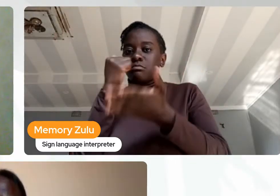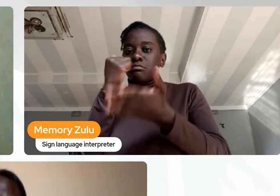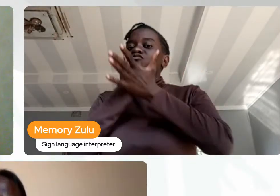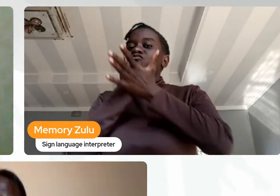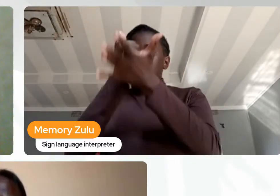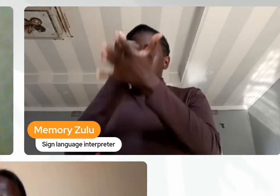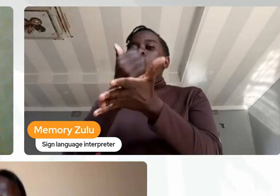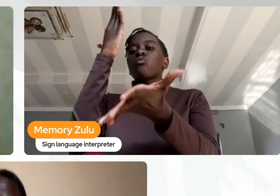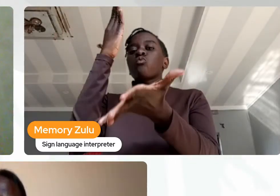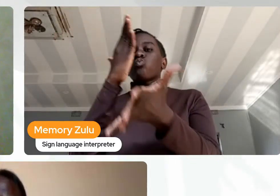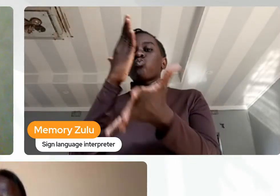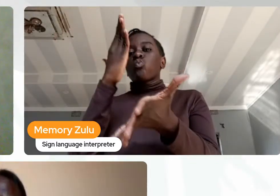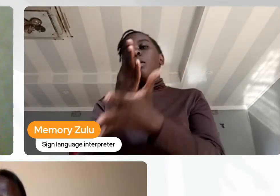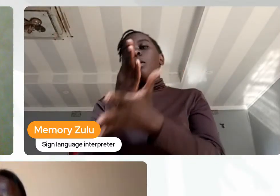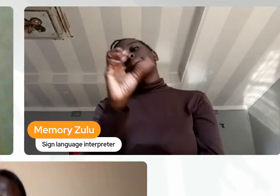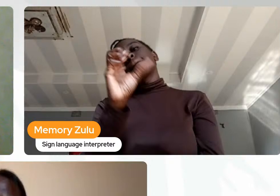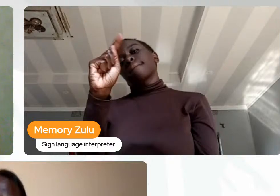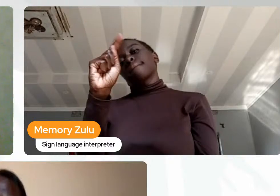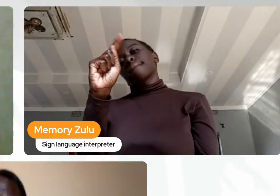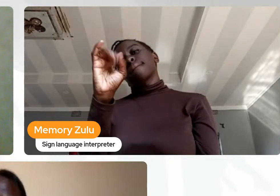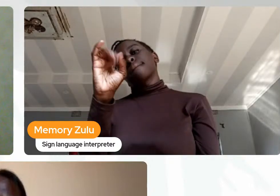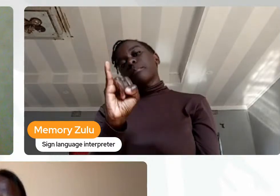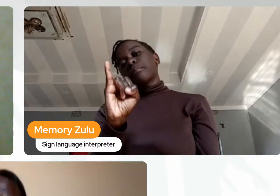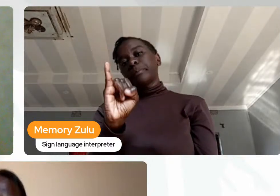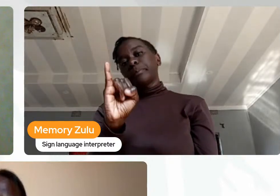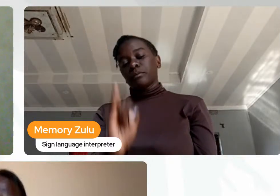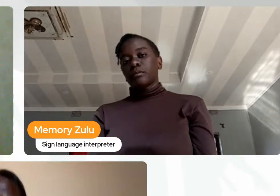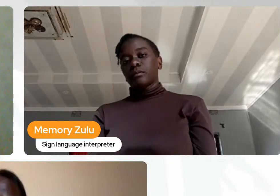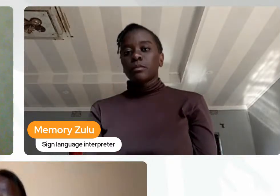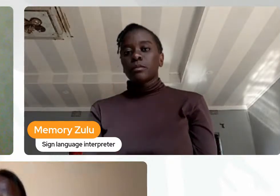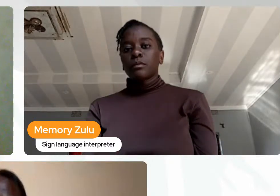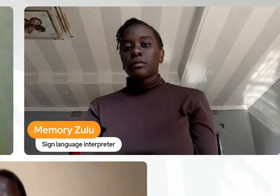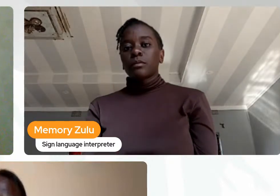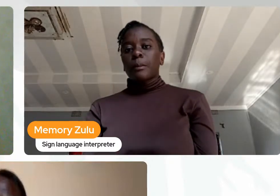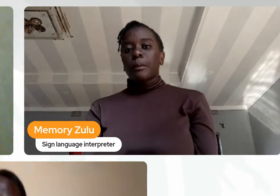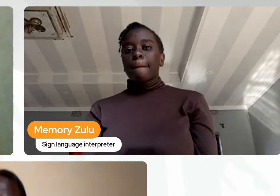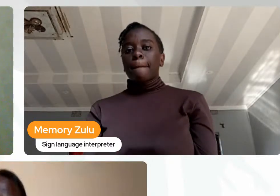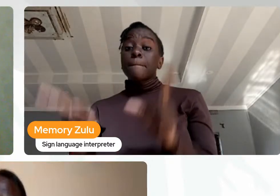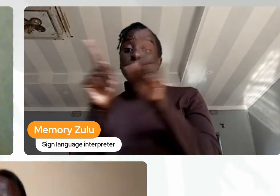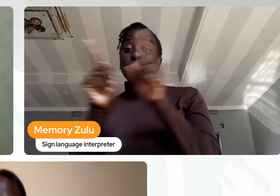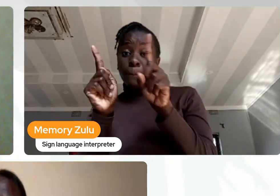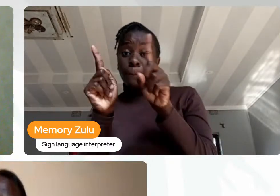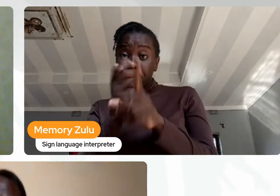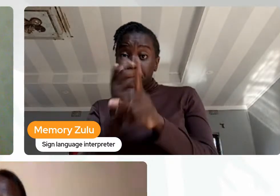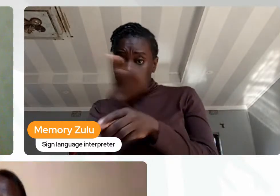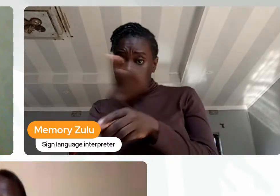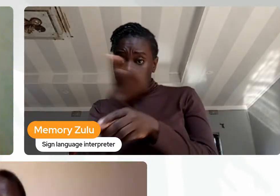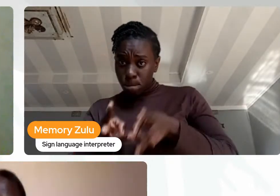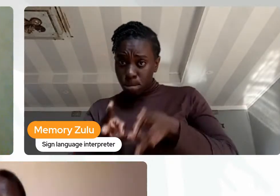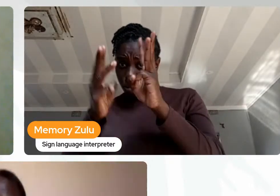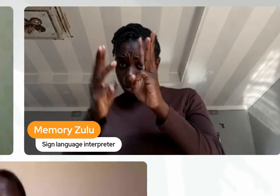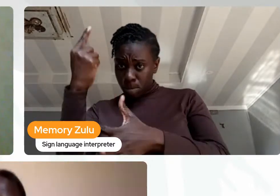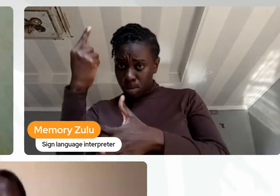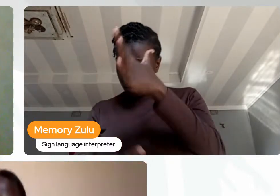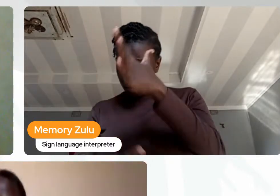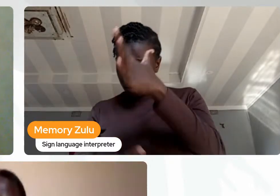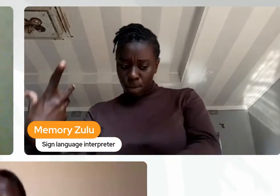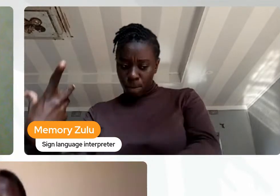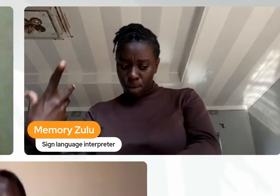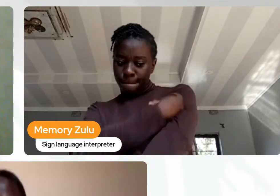STIs. And of course, vaccination, like I stated, to say certain STIs are